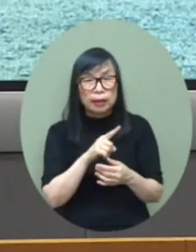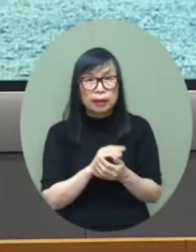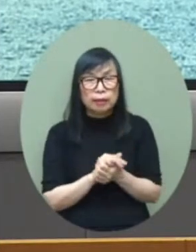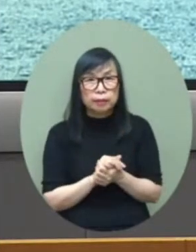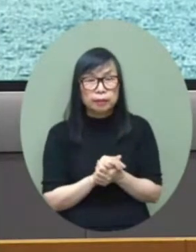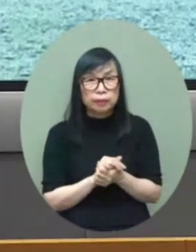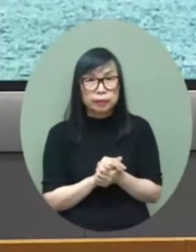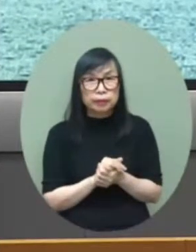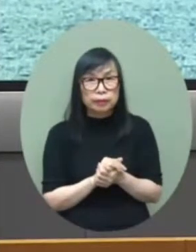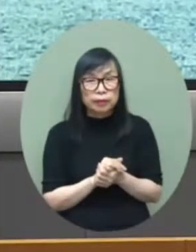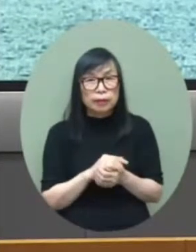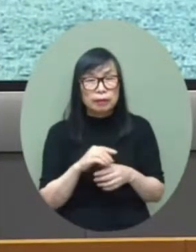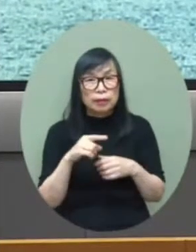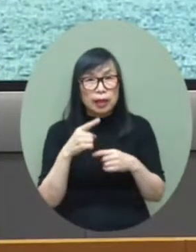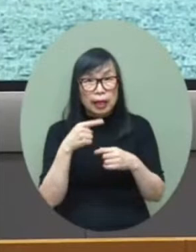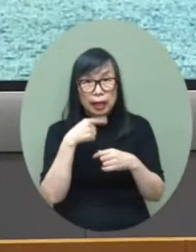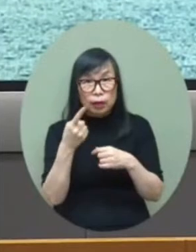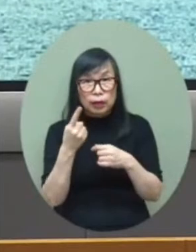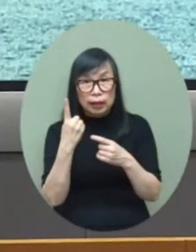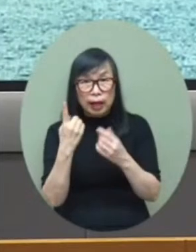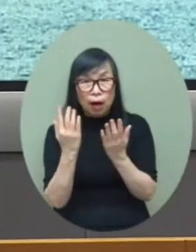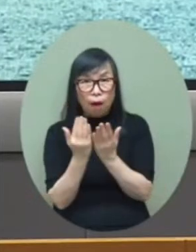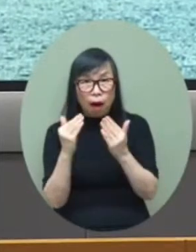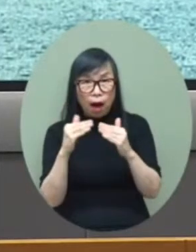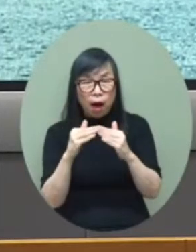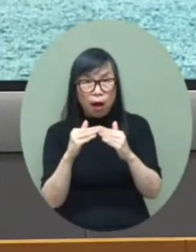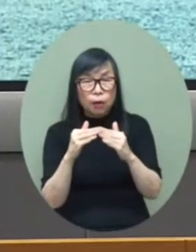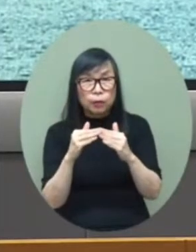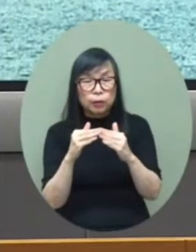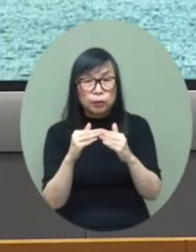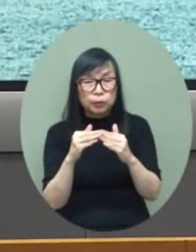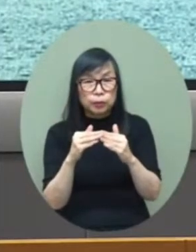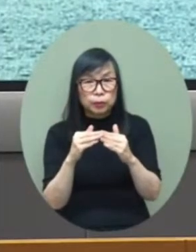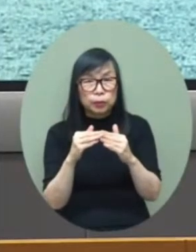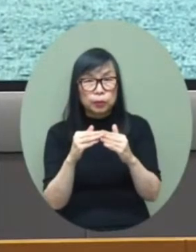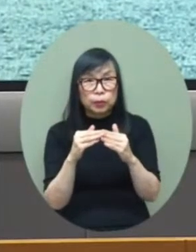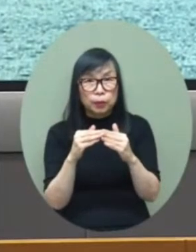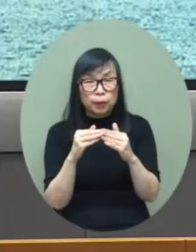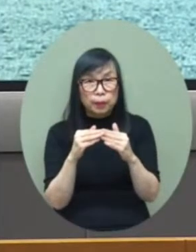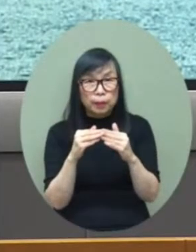So classes should be suspended for 1 week. Another school,